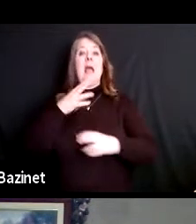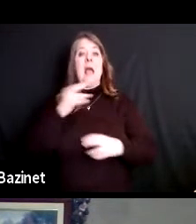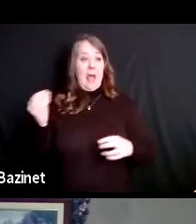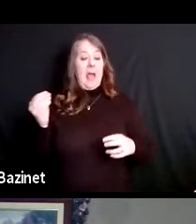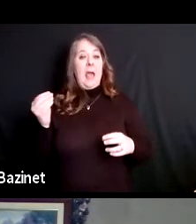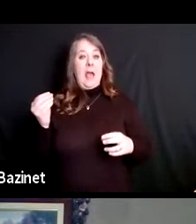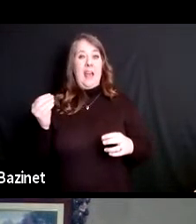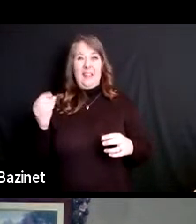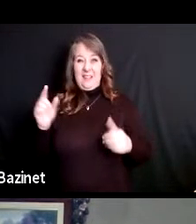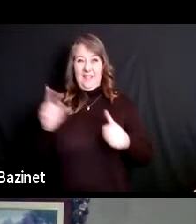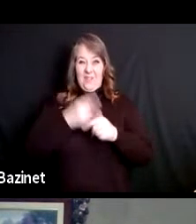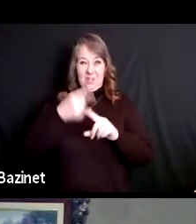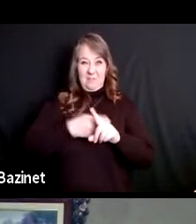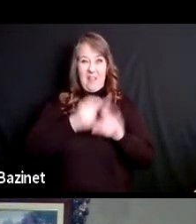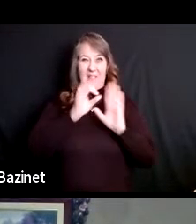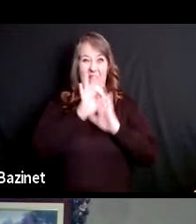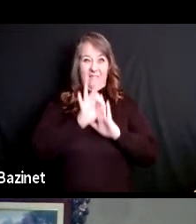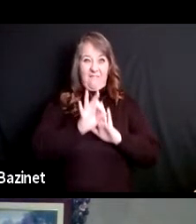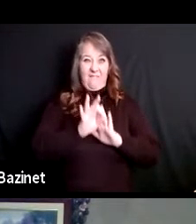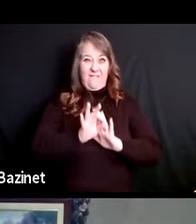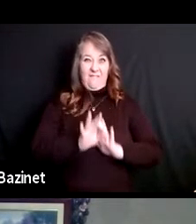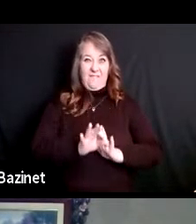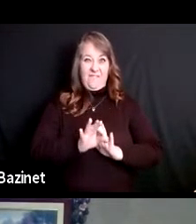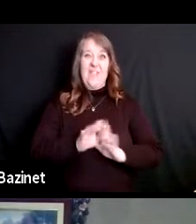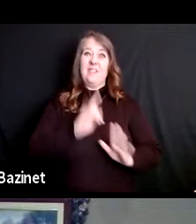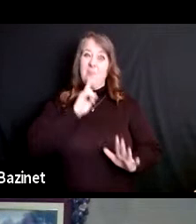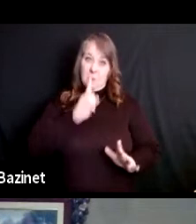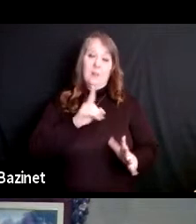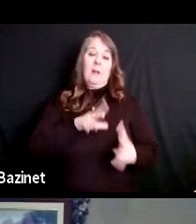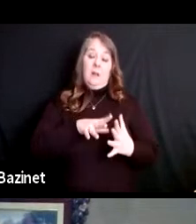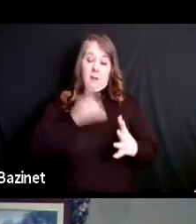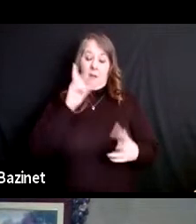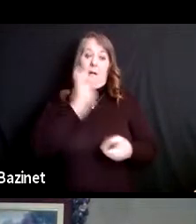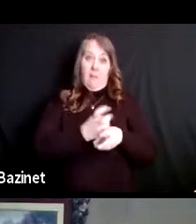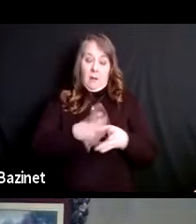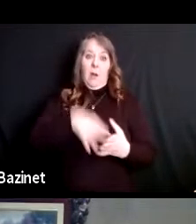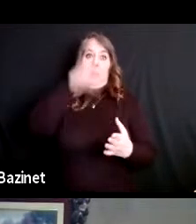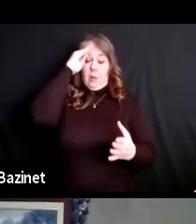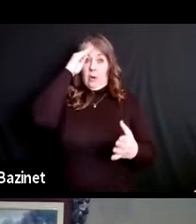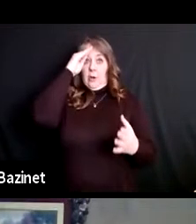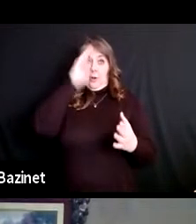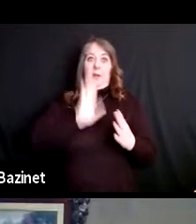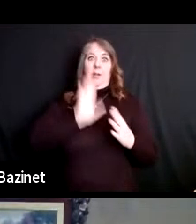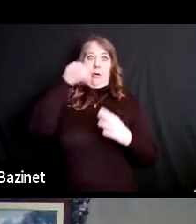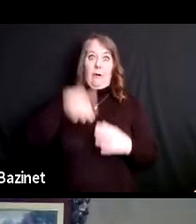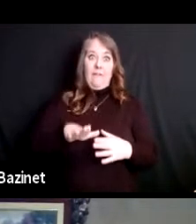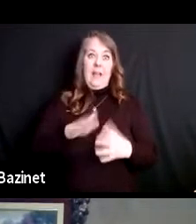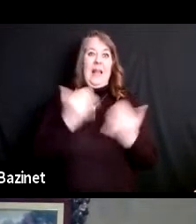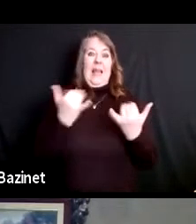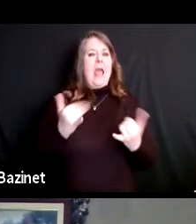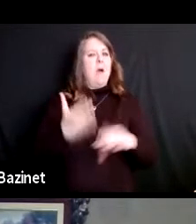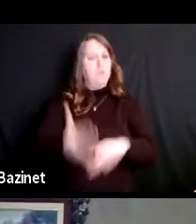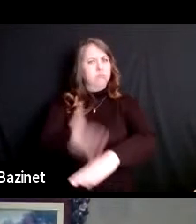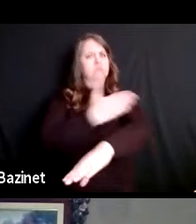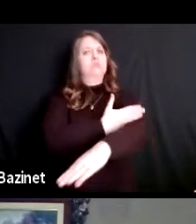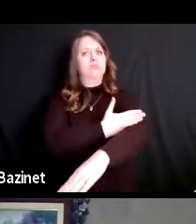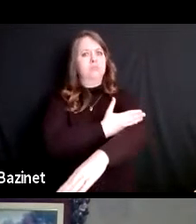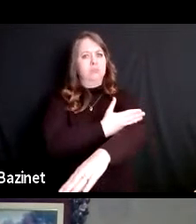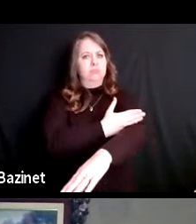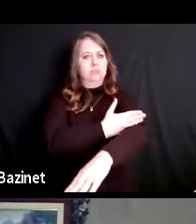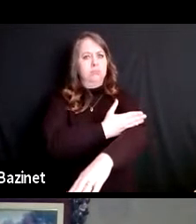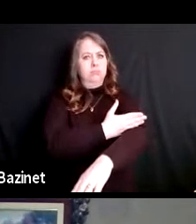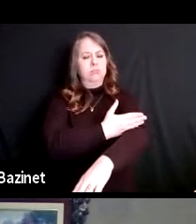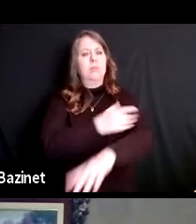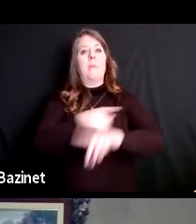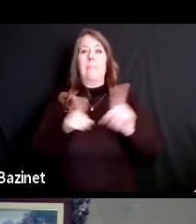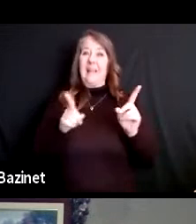Fs the first month, and it was a major learning curve, and I'm sure that was for everybody. She's now doing much, much better.